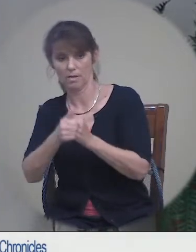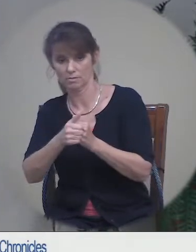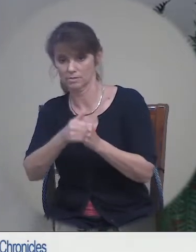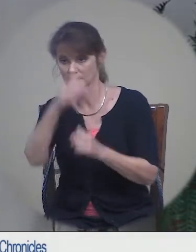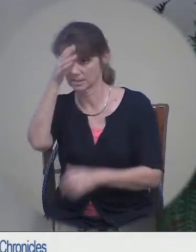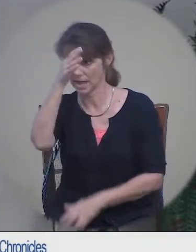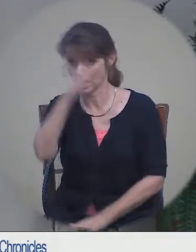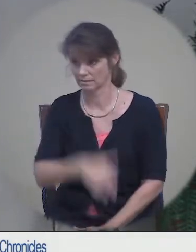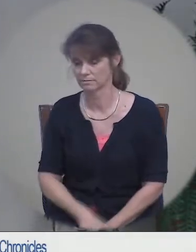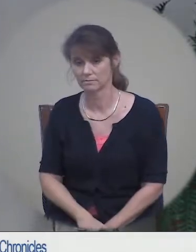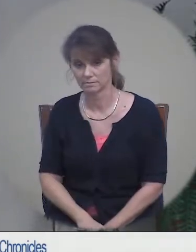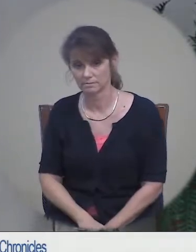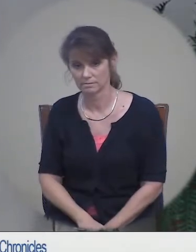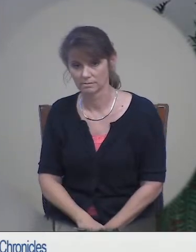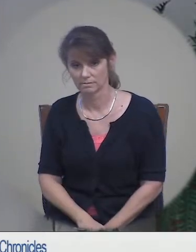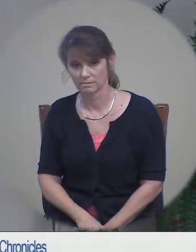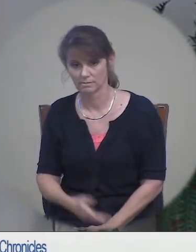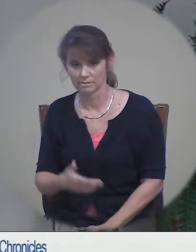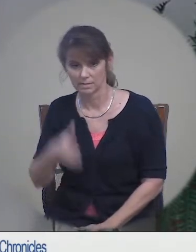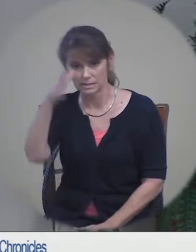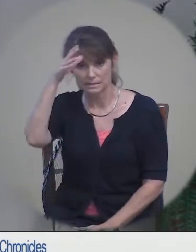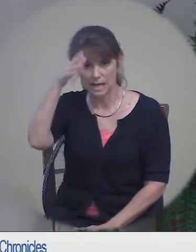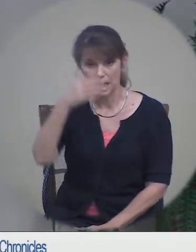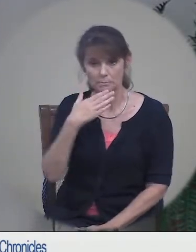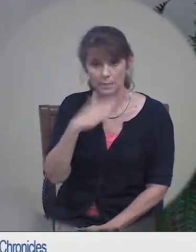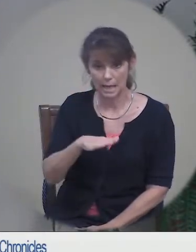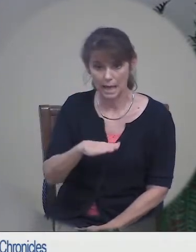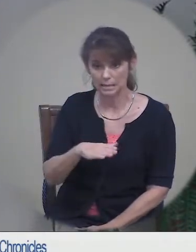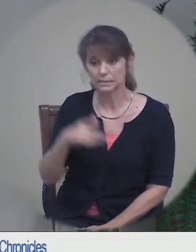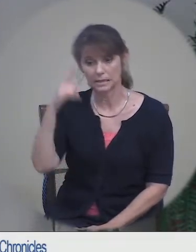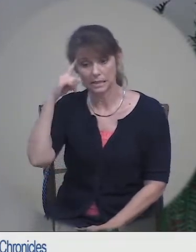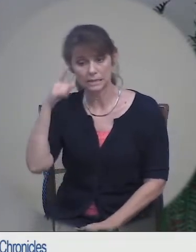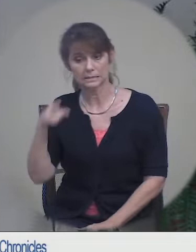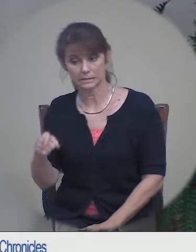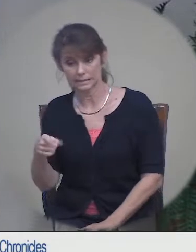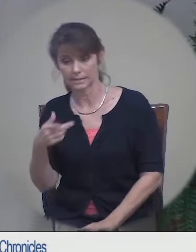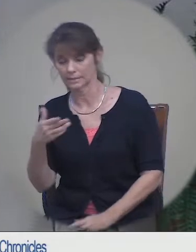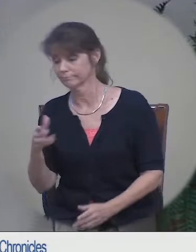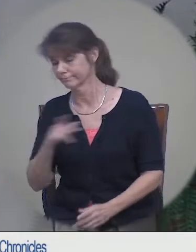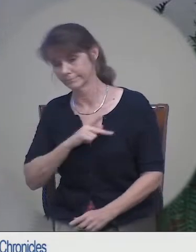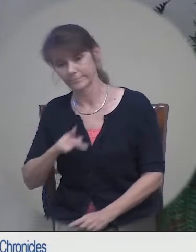of Hezekiah right off the bat, you ought to go, wow.